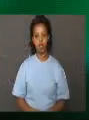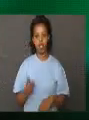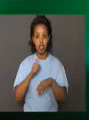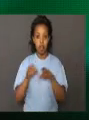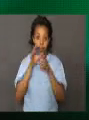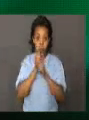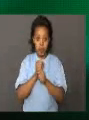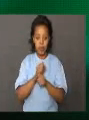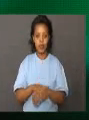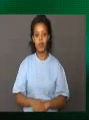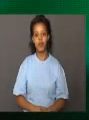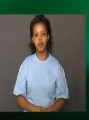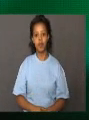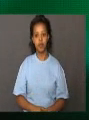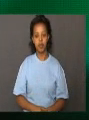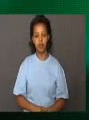Time's up!